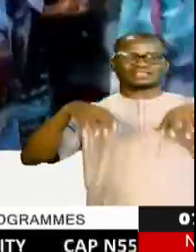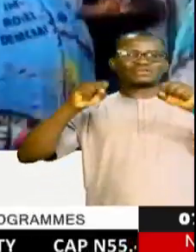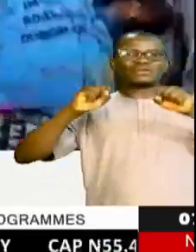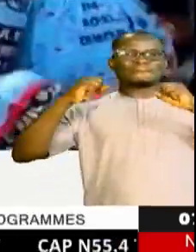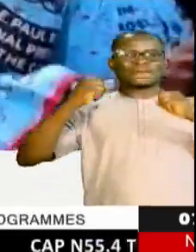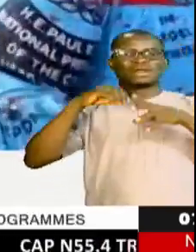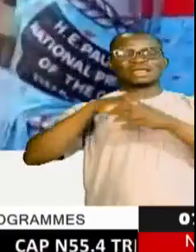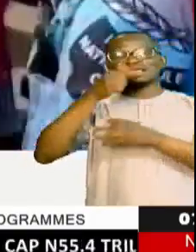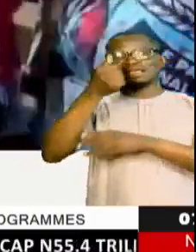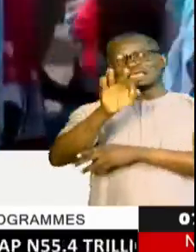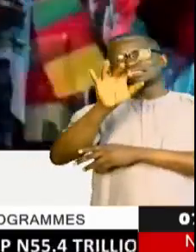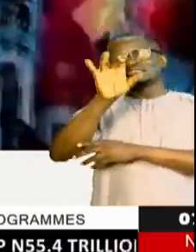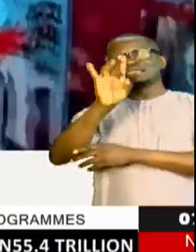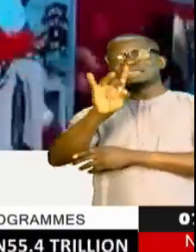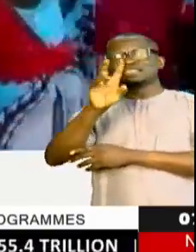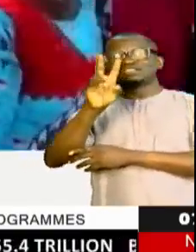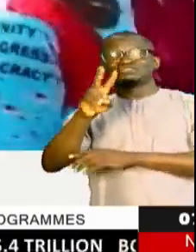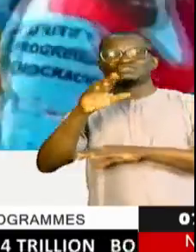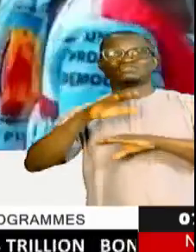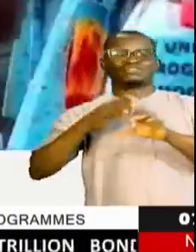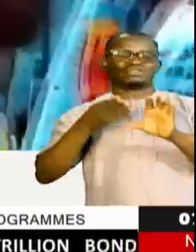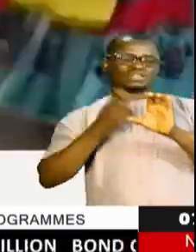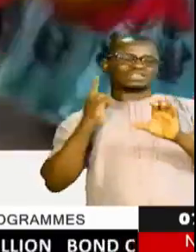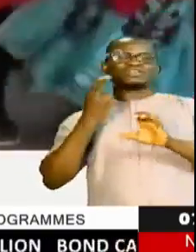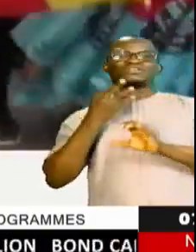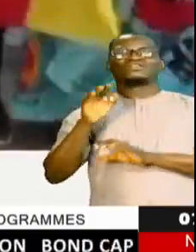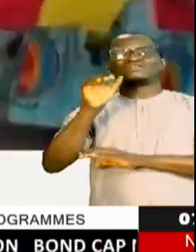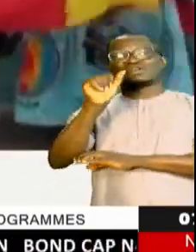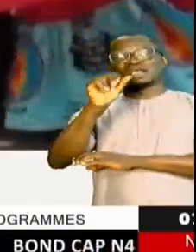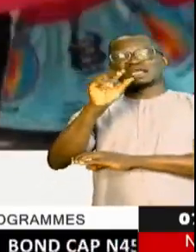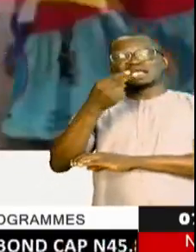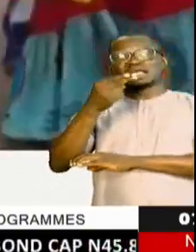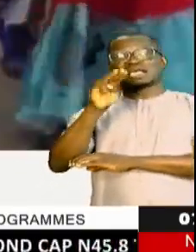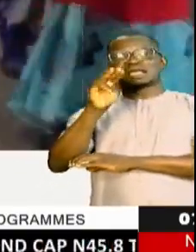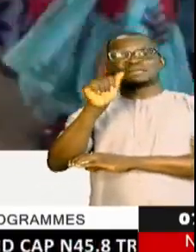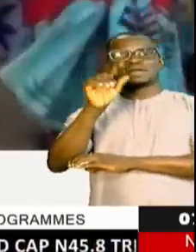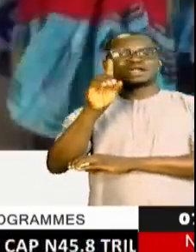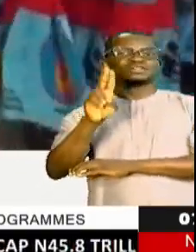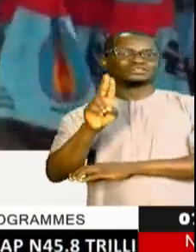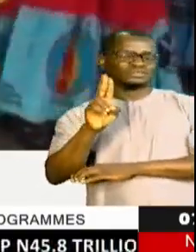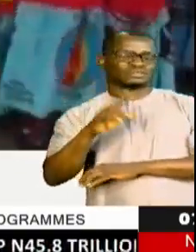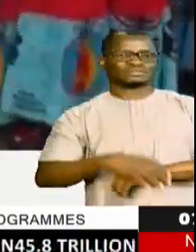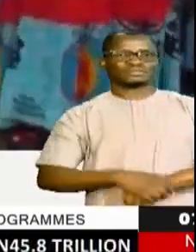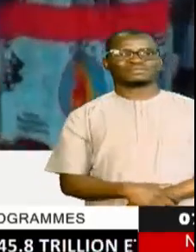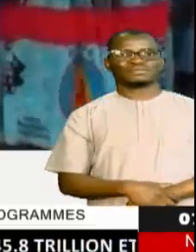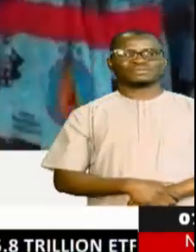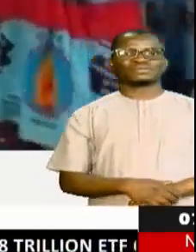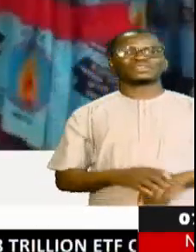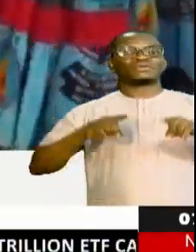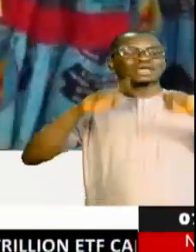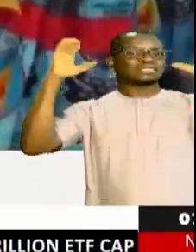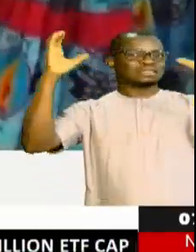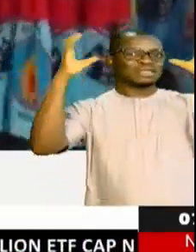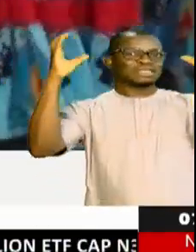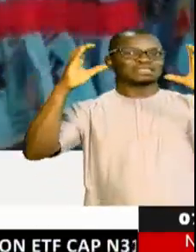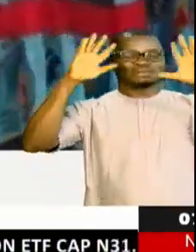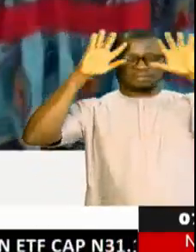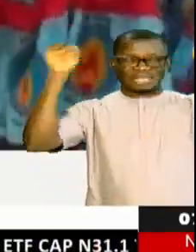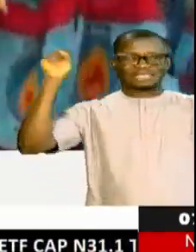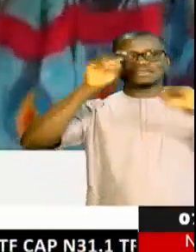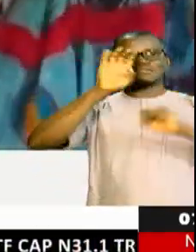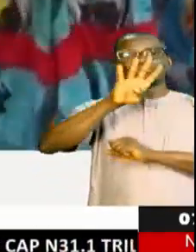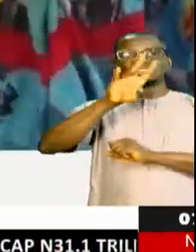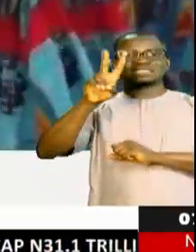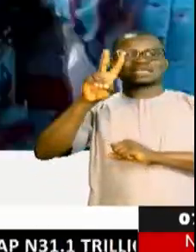on the resignation of Amadou Ahidjo. While celebrating the president's